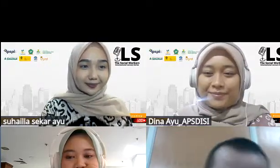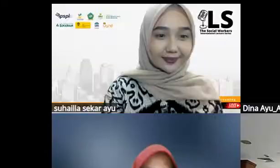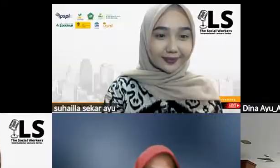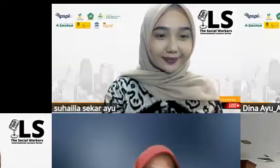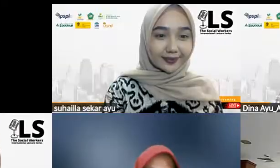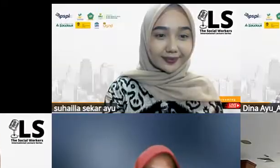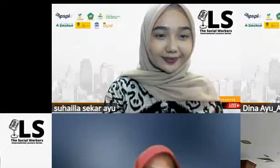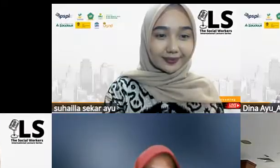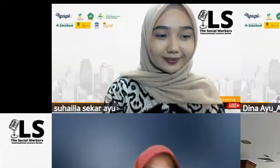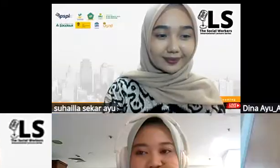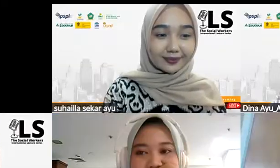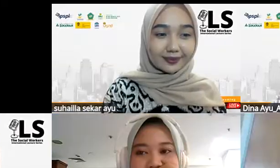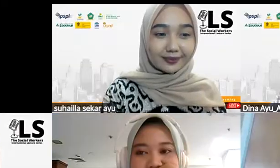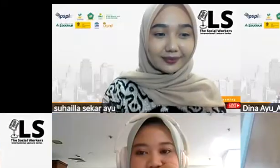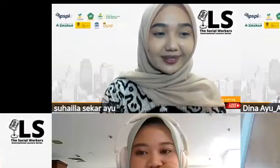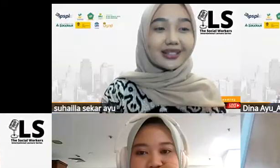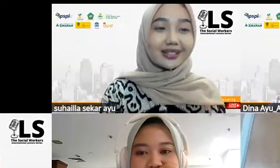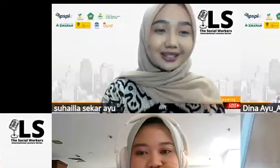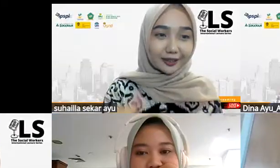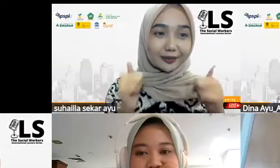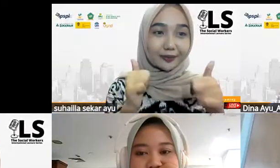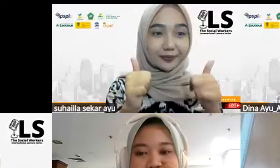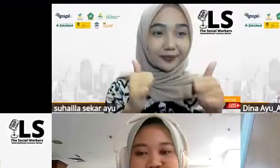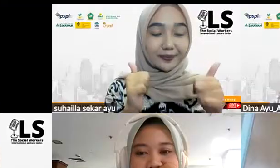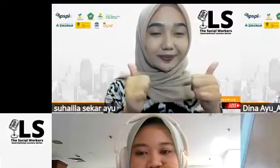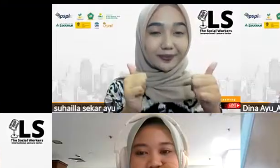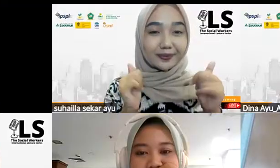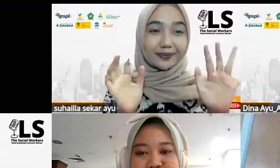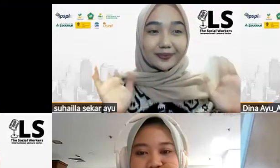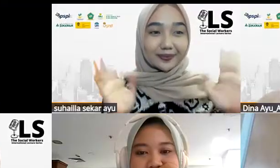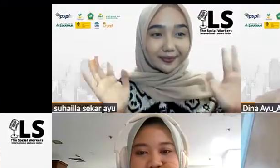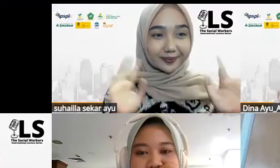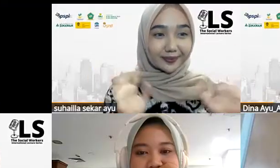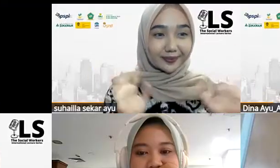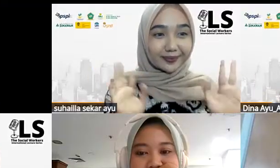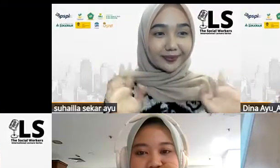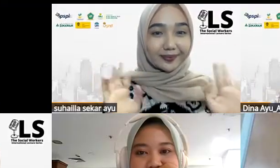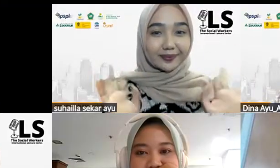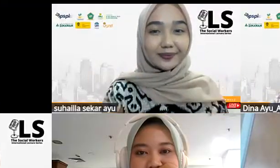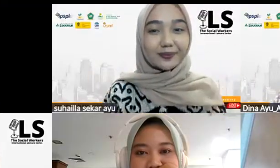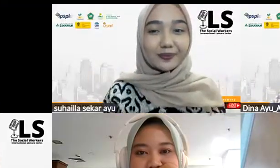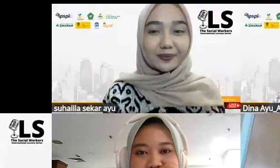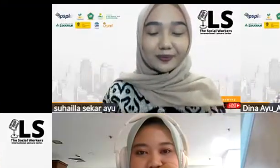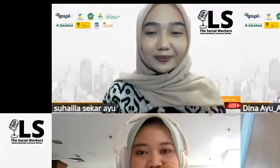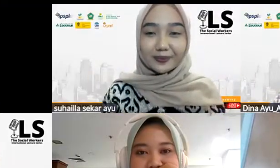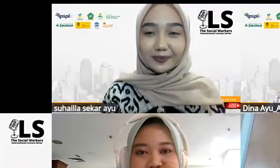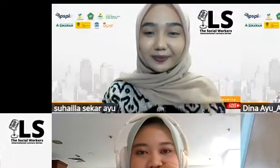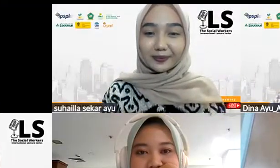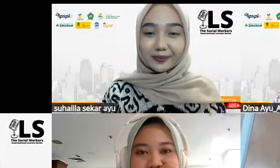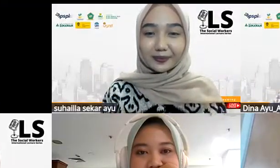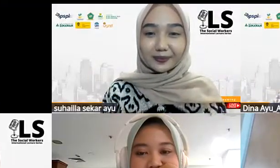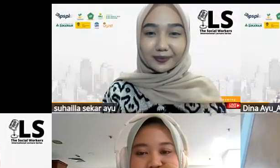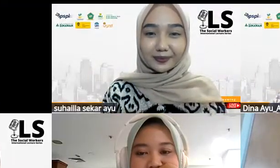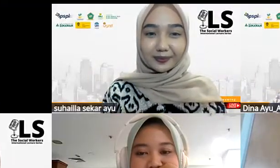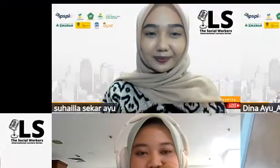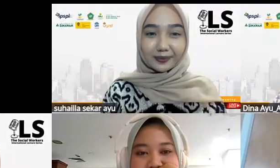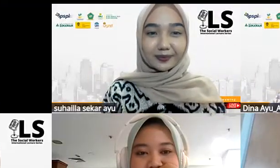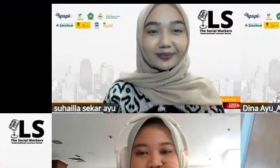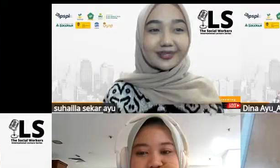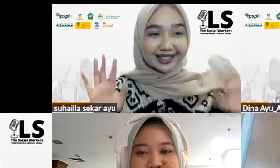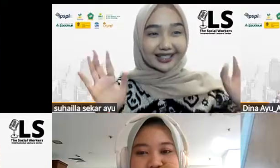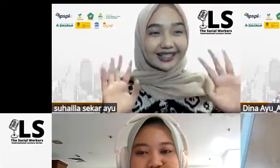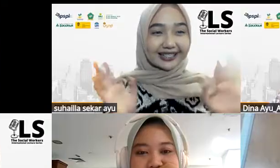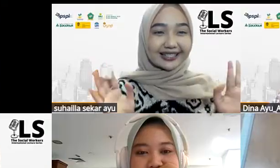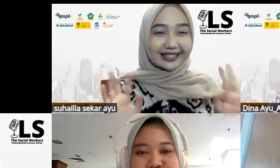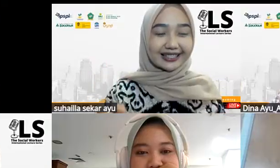Thank you very much. Have a nice day, Okay. everyone. Have a nice Thank day. you. Thank you. Once again. Bye. I have to get up very early,